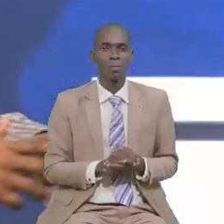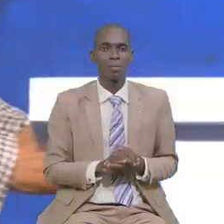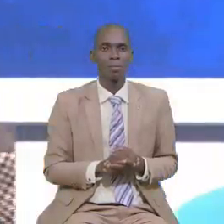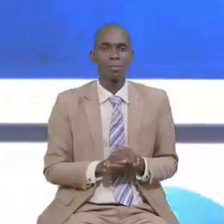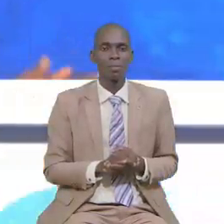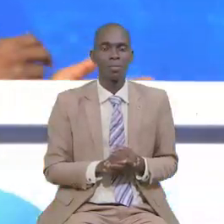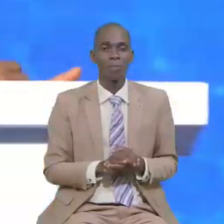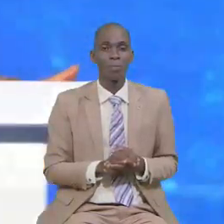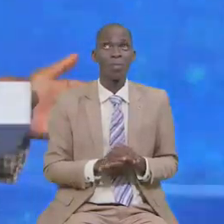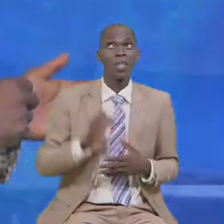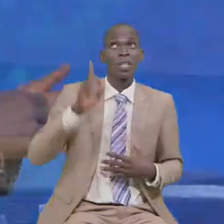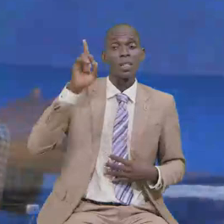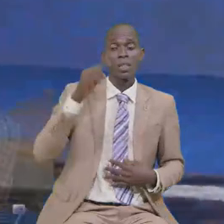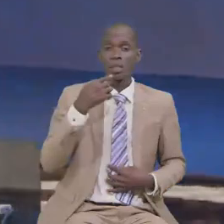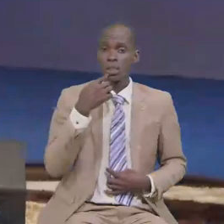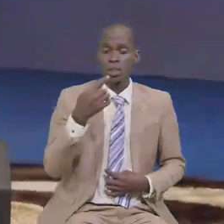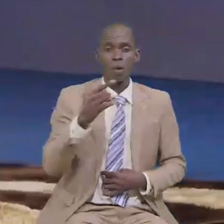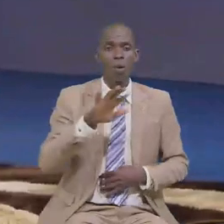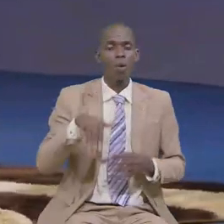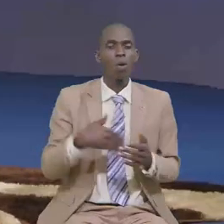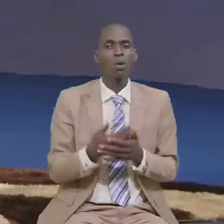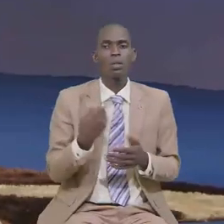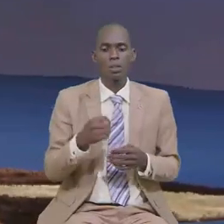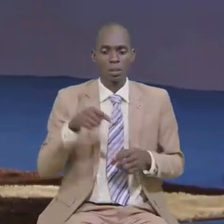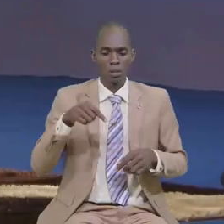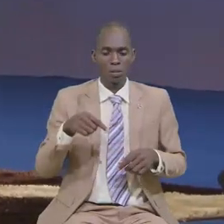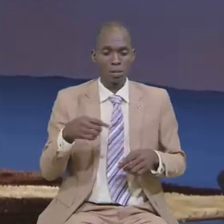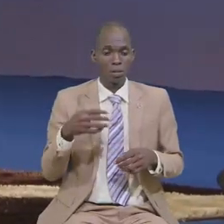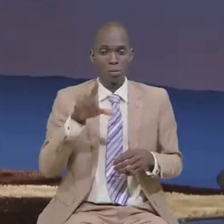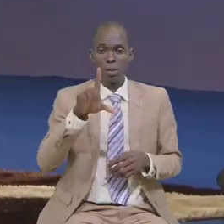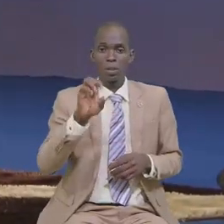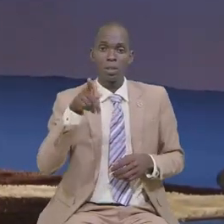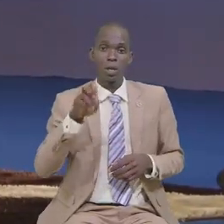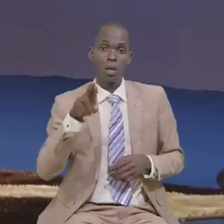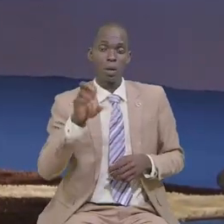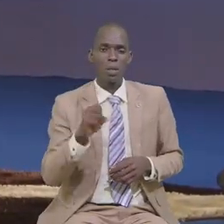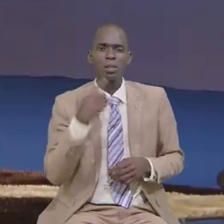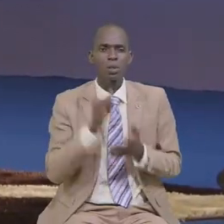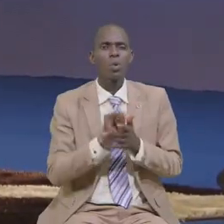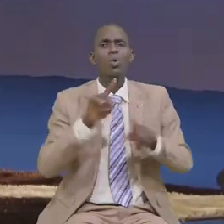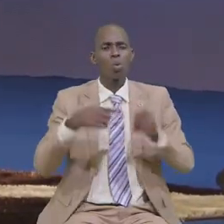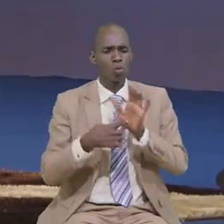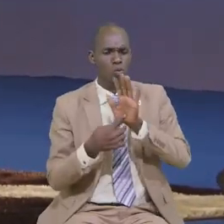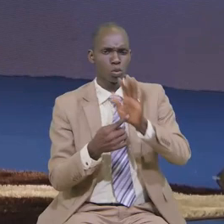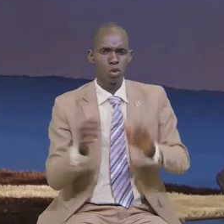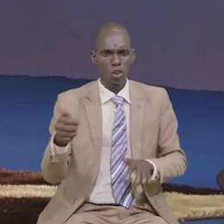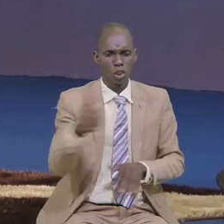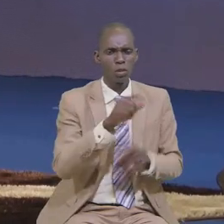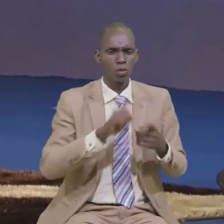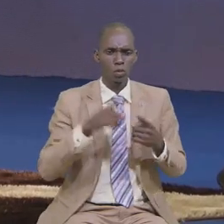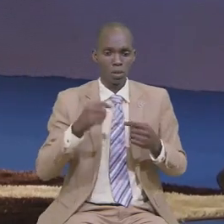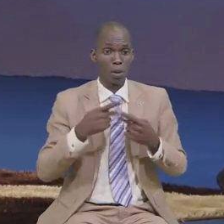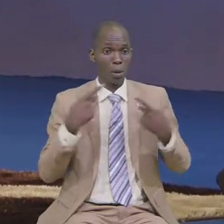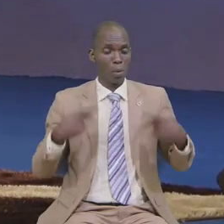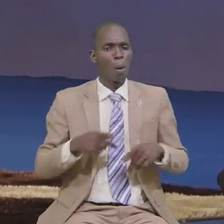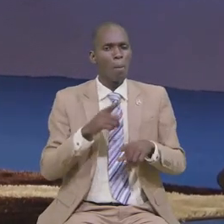He told those lepers, he said, go show yourselves to the priest. But the leprosy appeared to still be